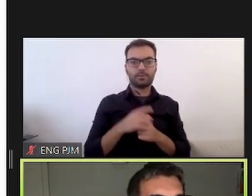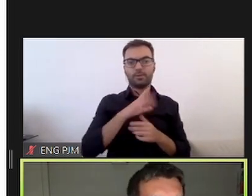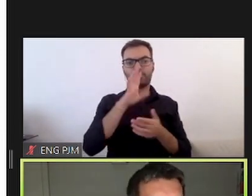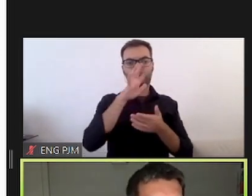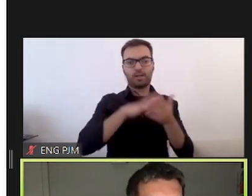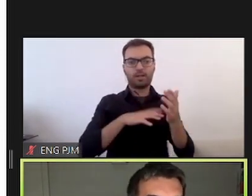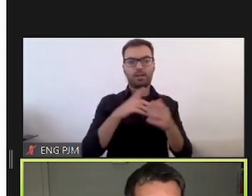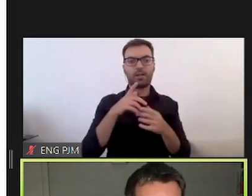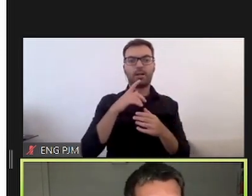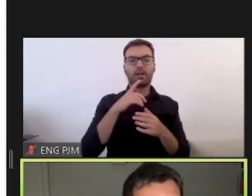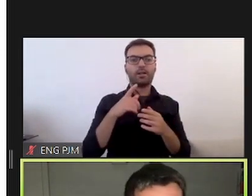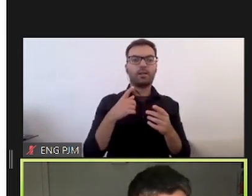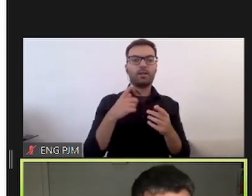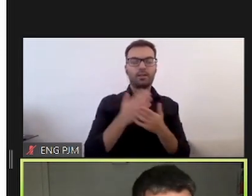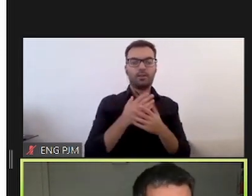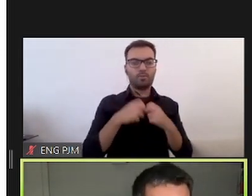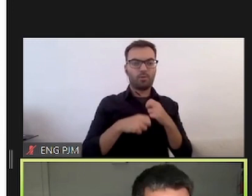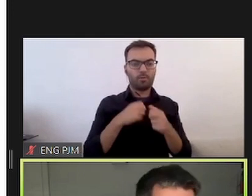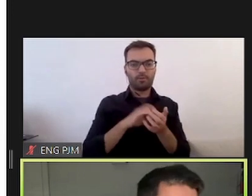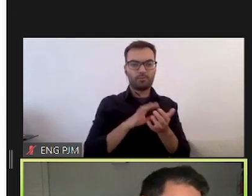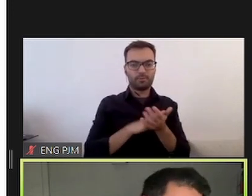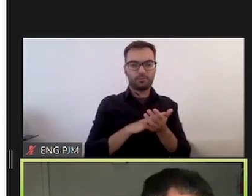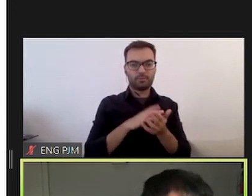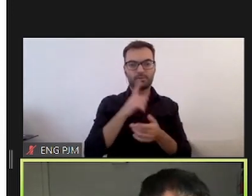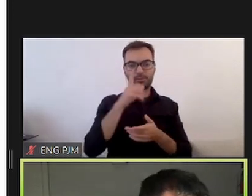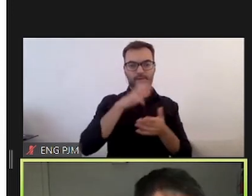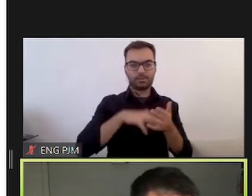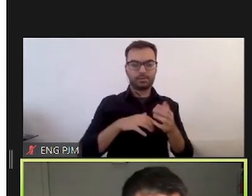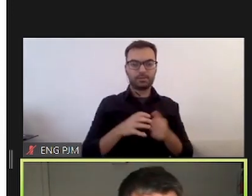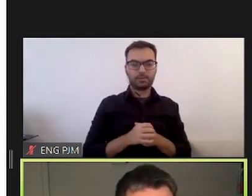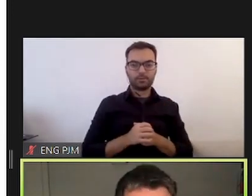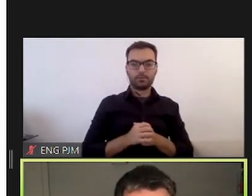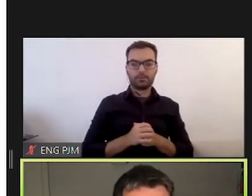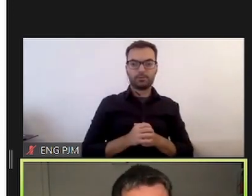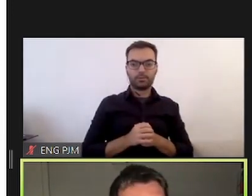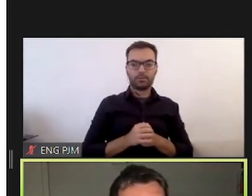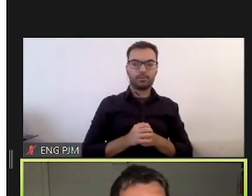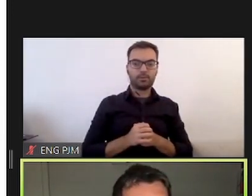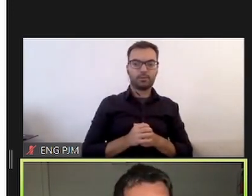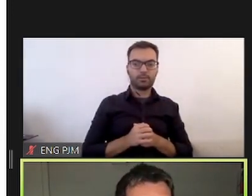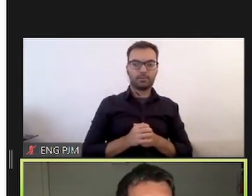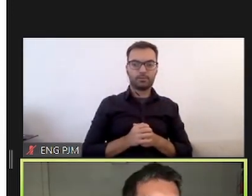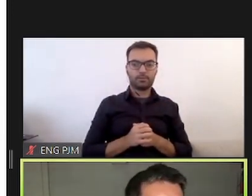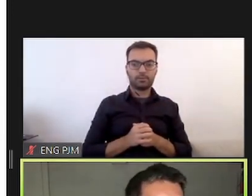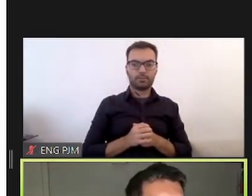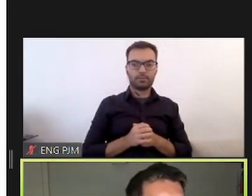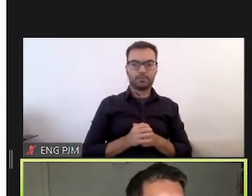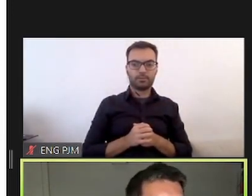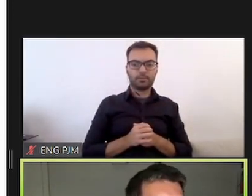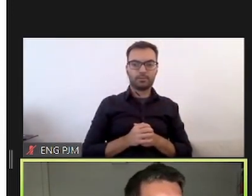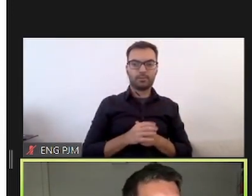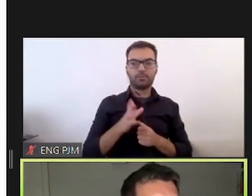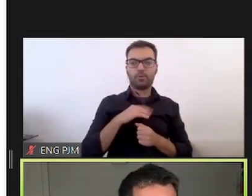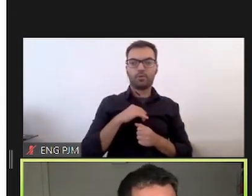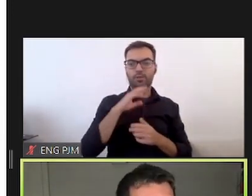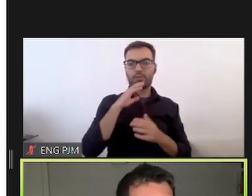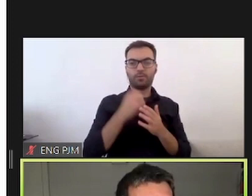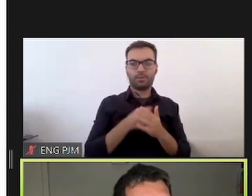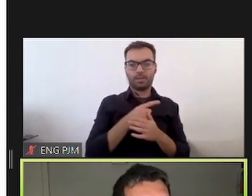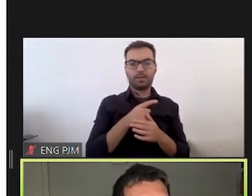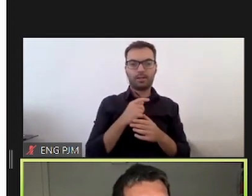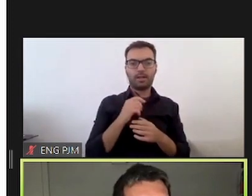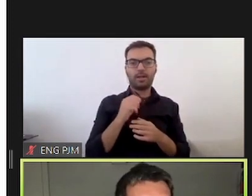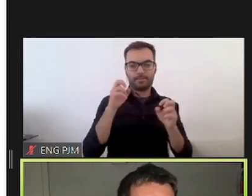all issues only on this single page. Of course, you can use the